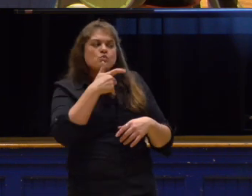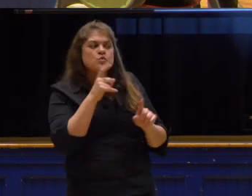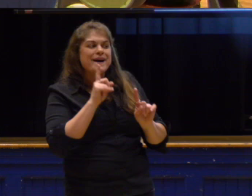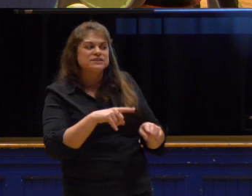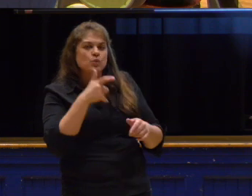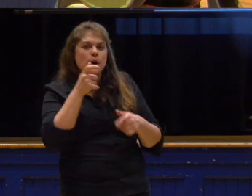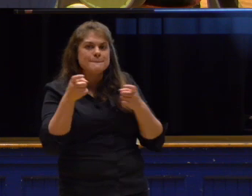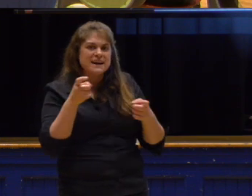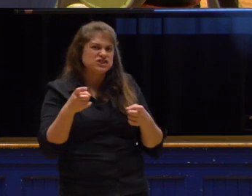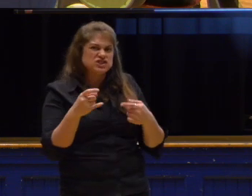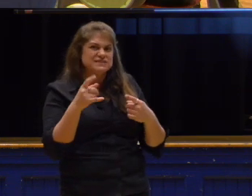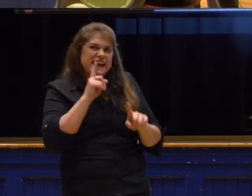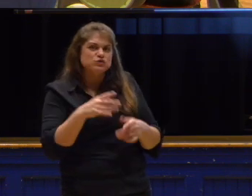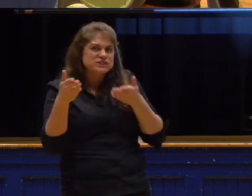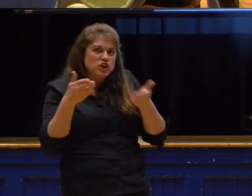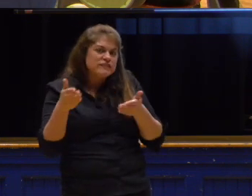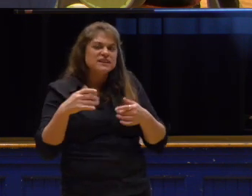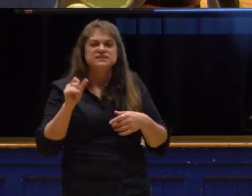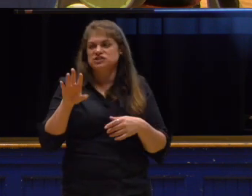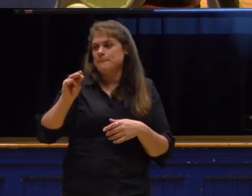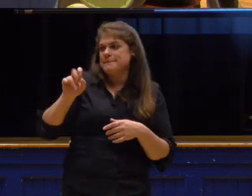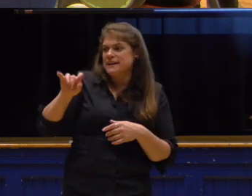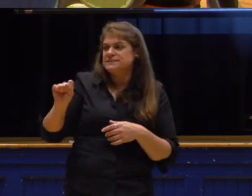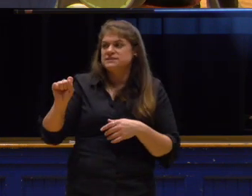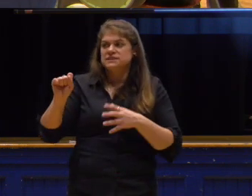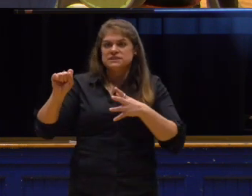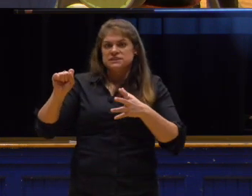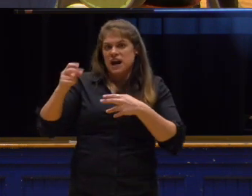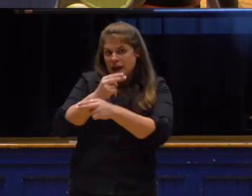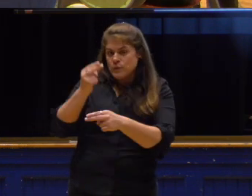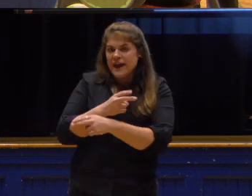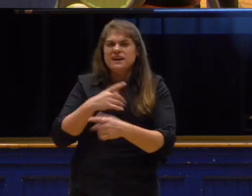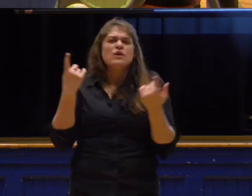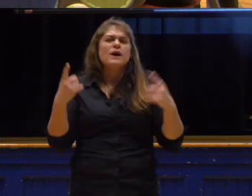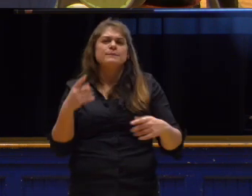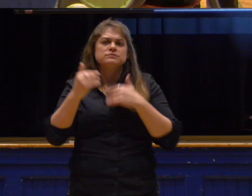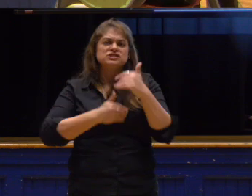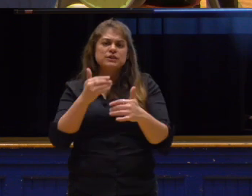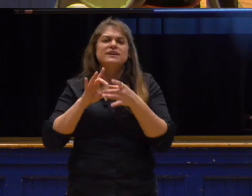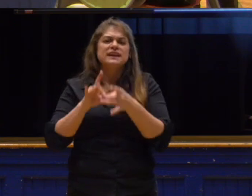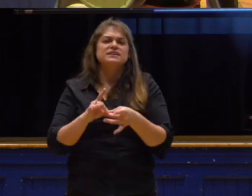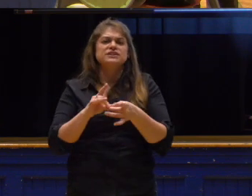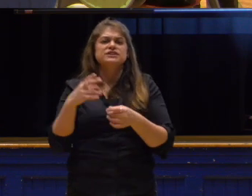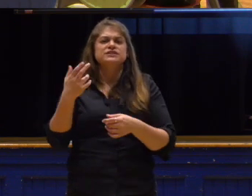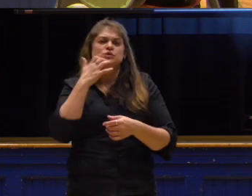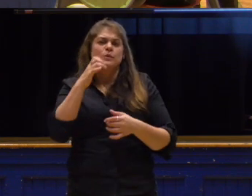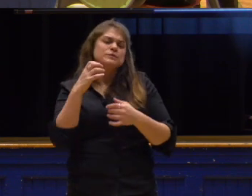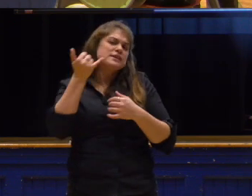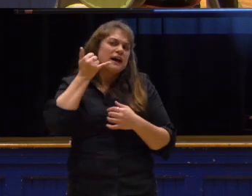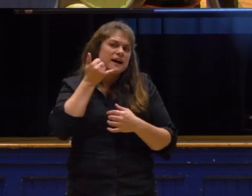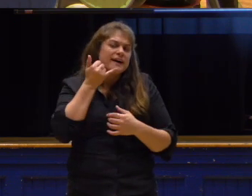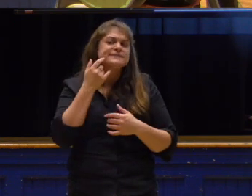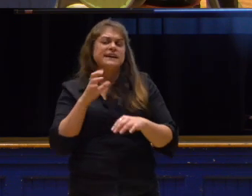just an answering service, or is it the Mass Highway? And what's the procedure after a call's put into the hotline? Does it go to